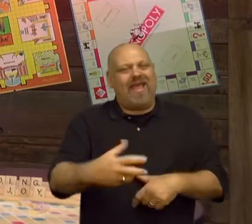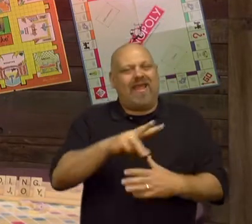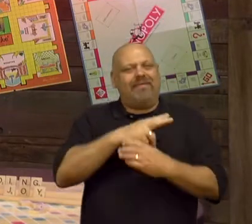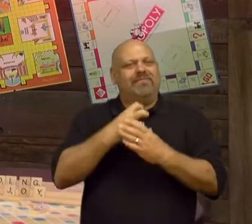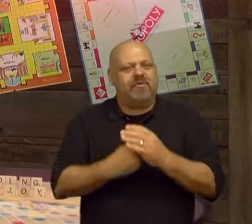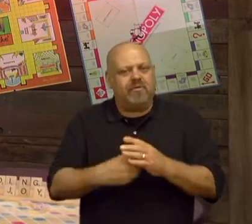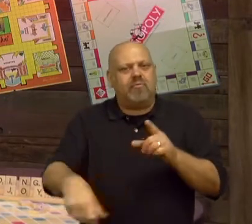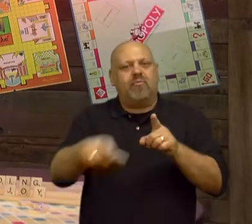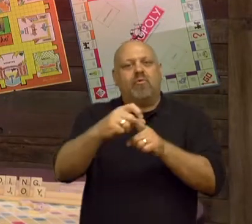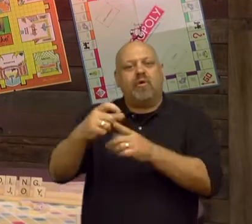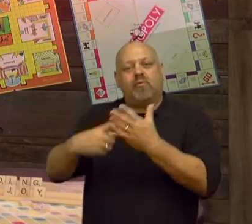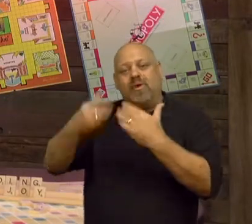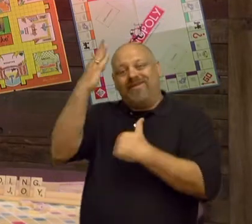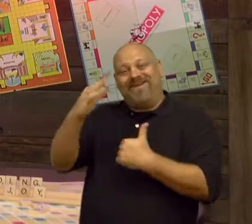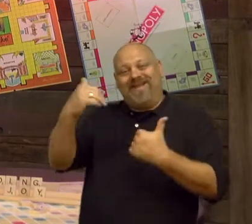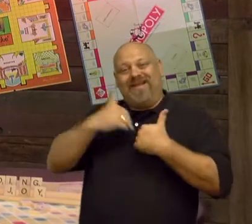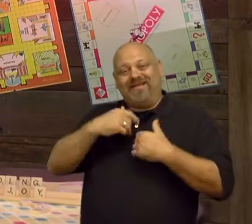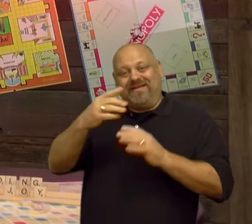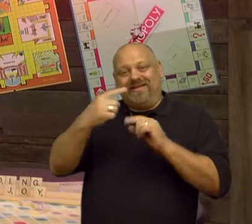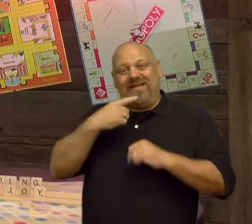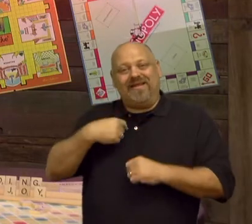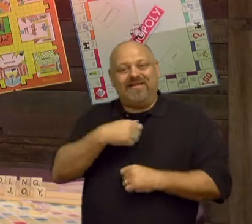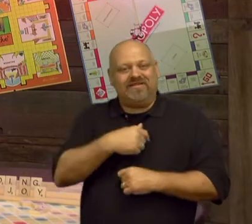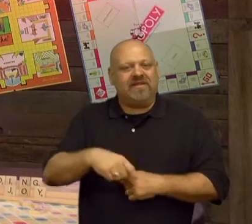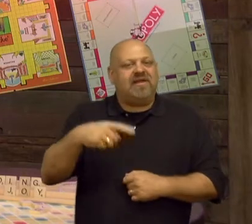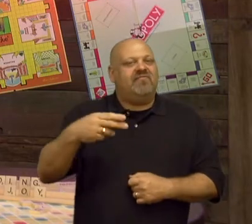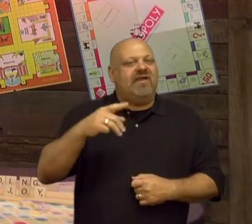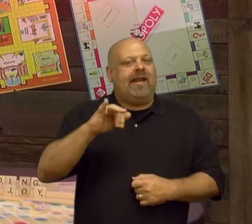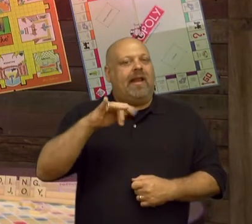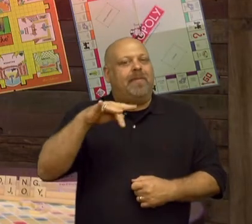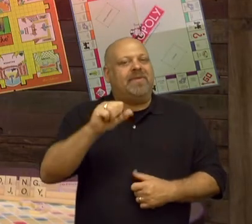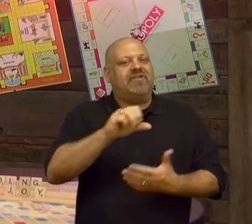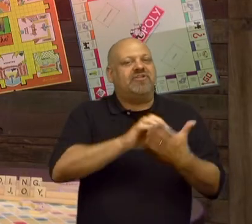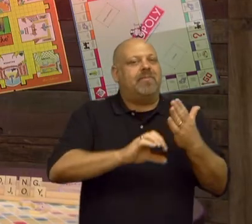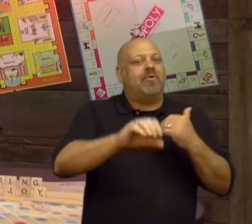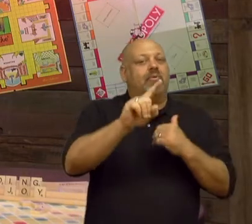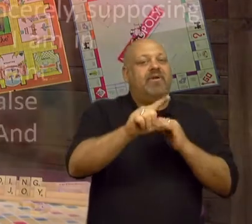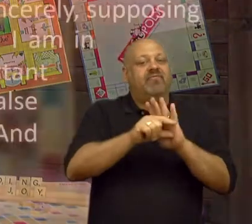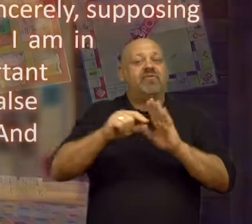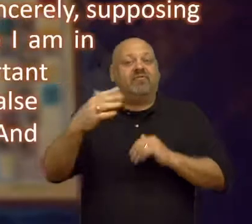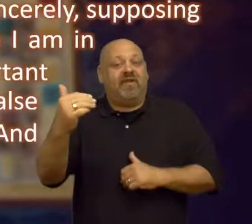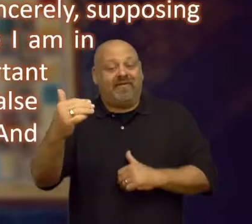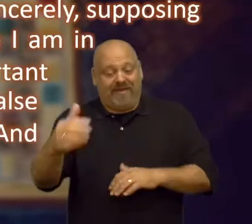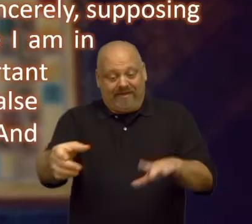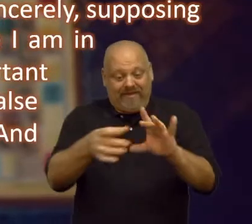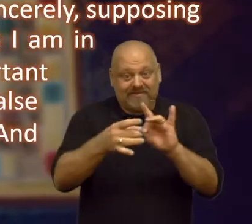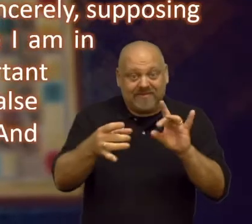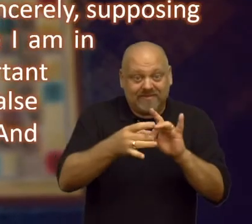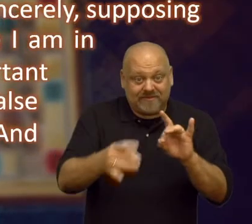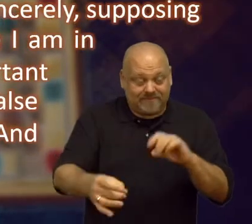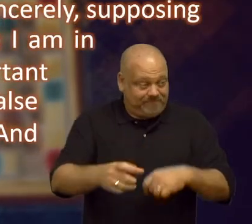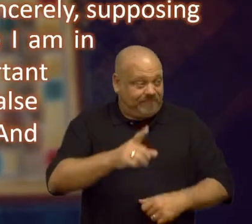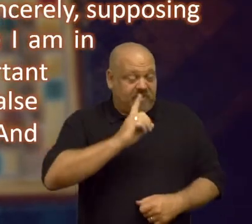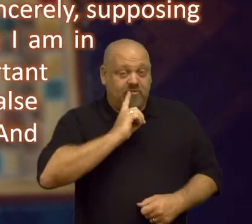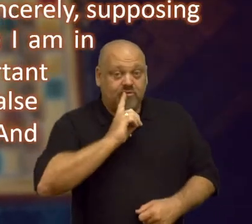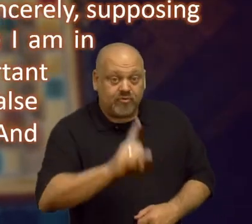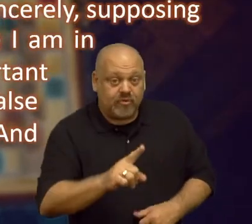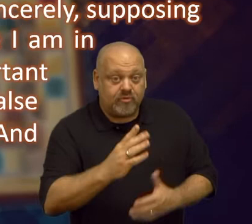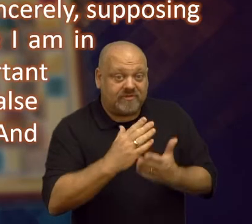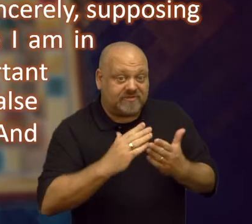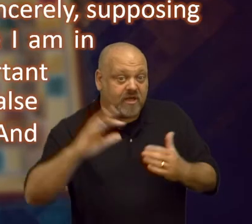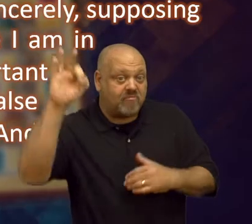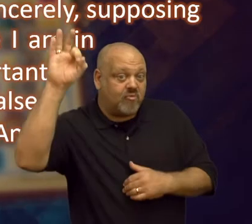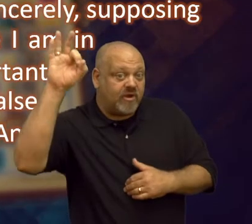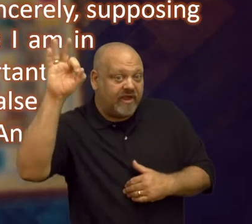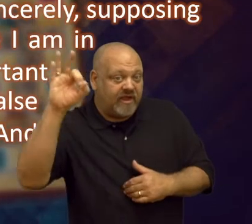God has to say to us. And this is Philippians chapter 1, and it's verse 15. And it says this: "It is true